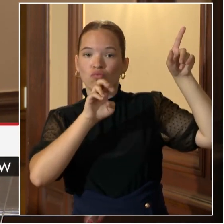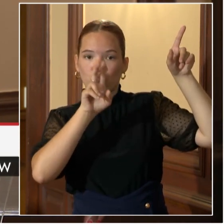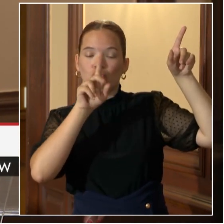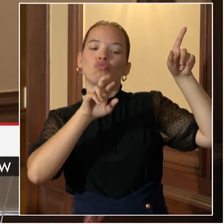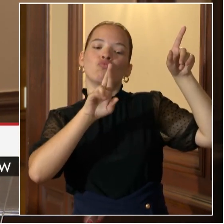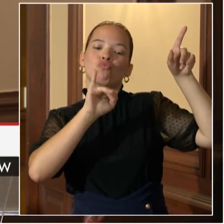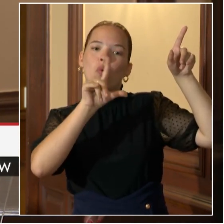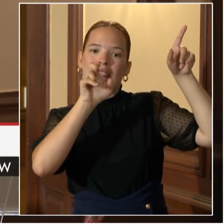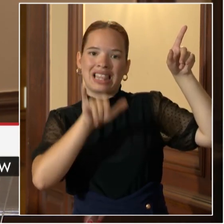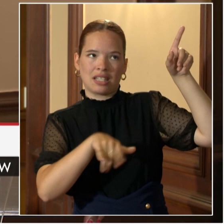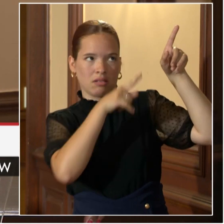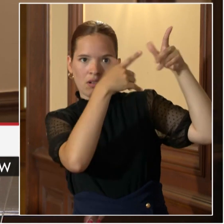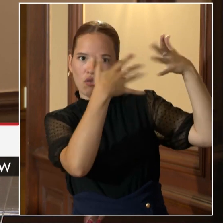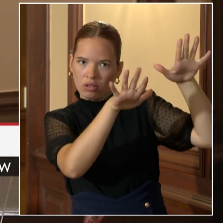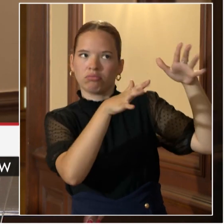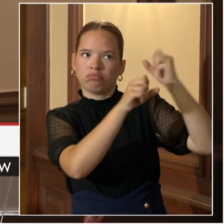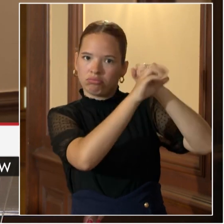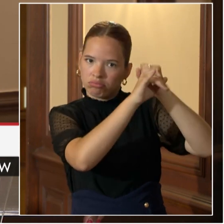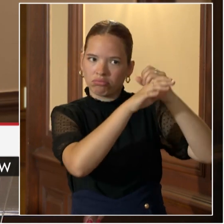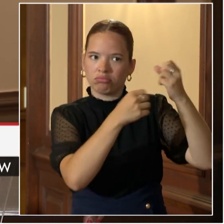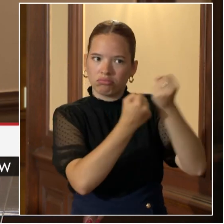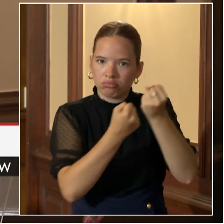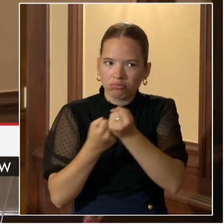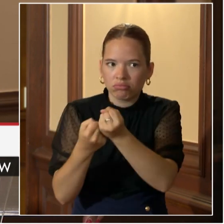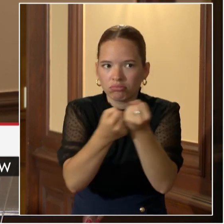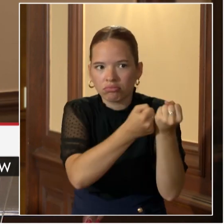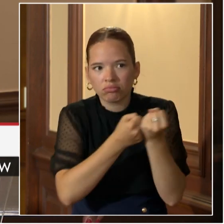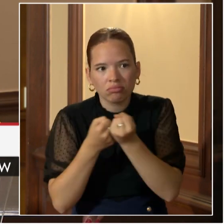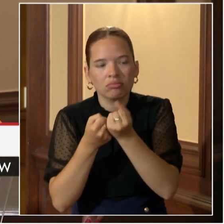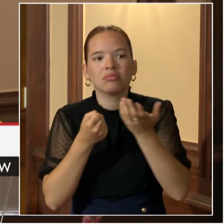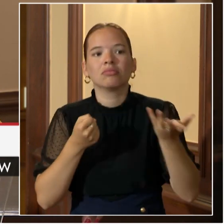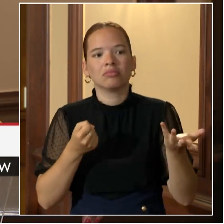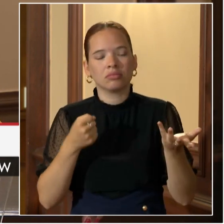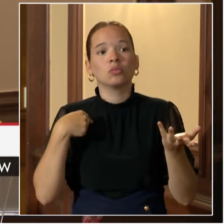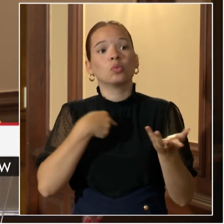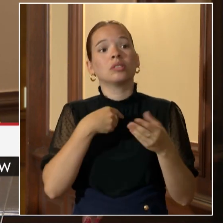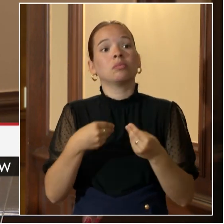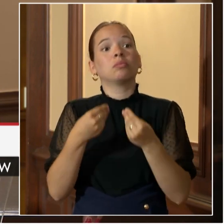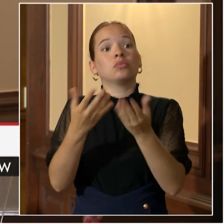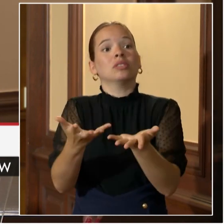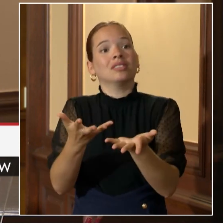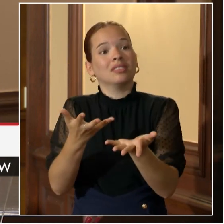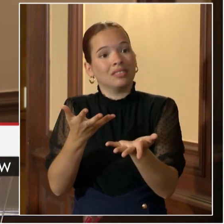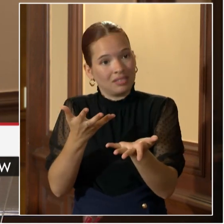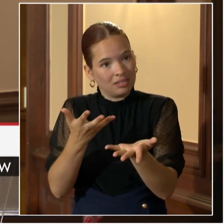to our local advocate organizations. Those grants included